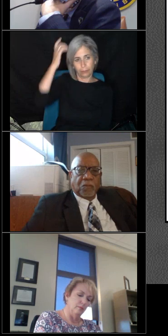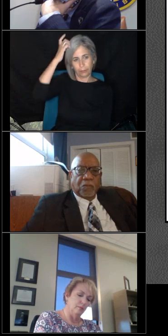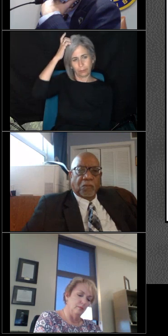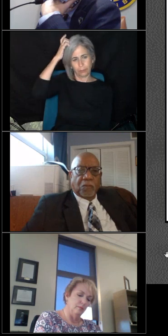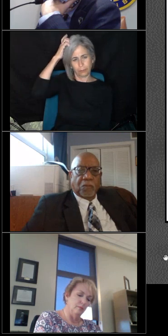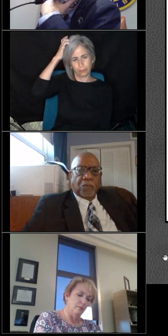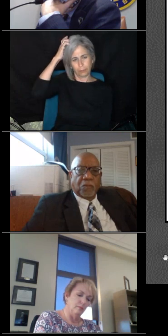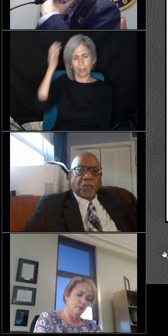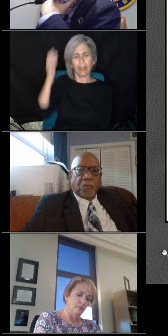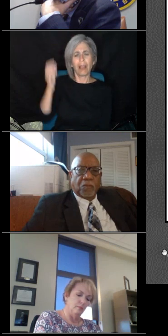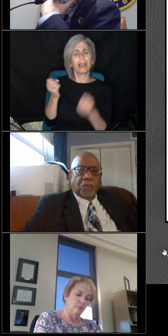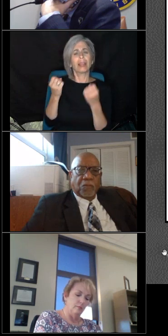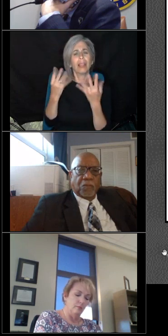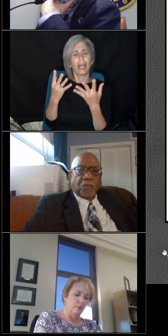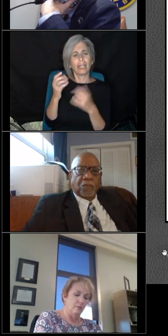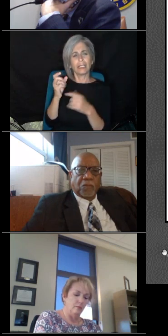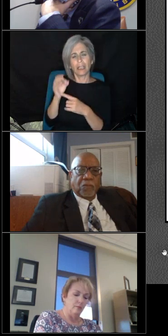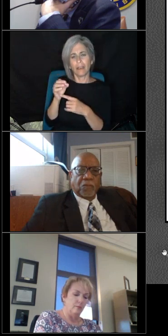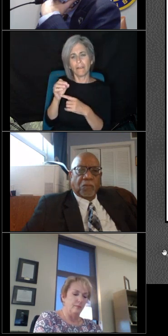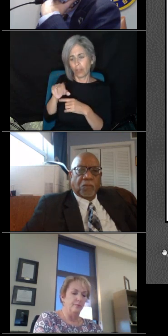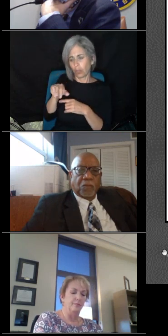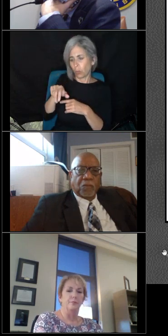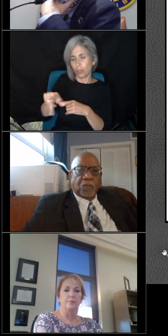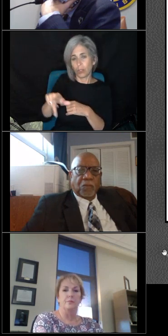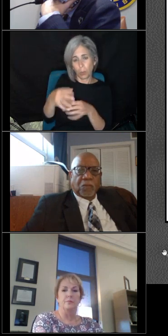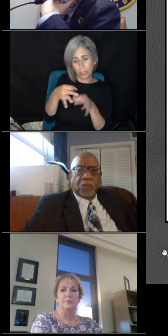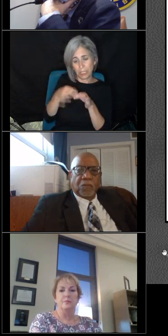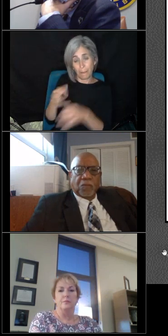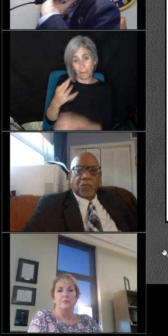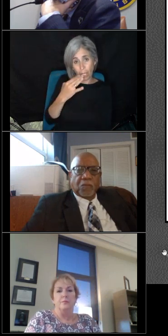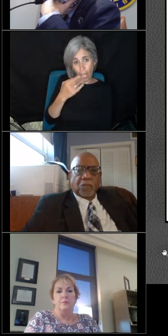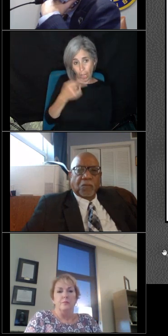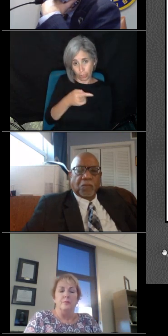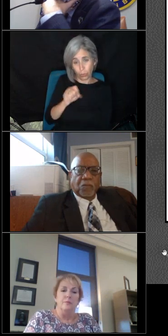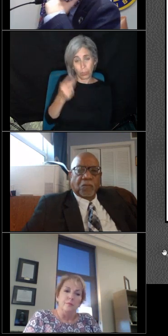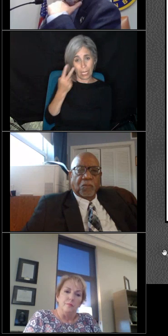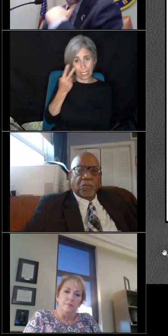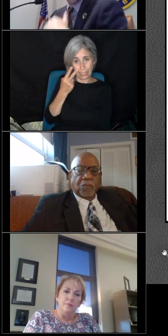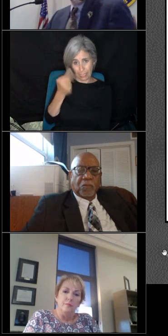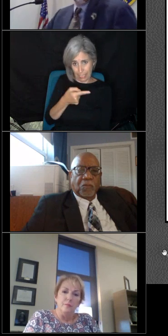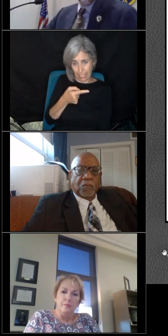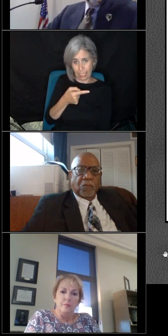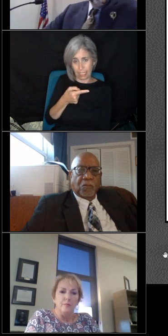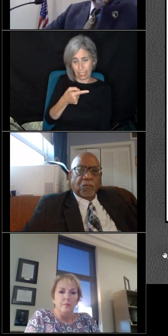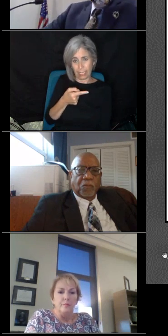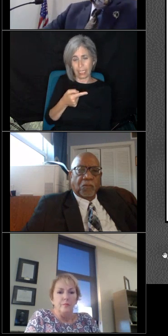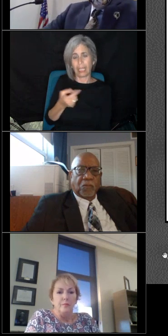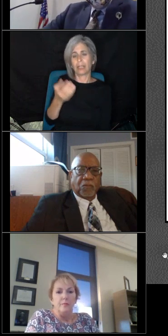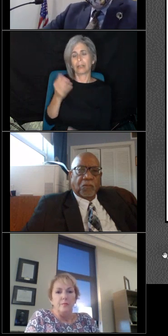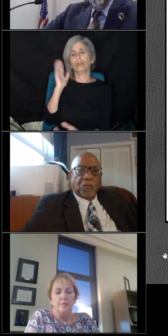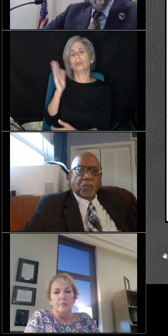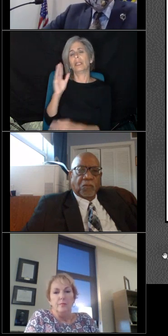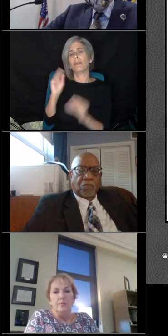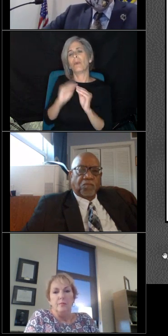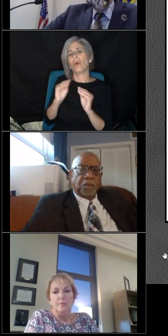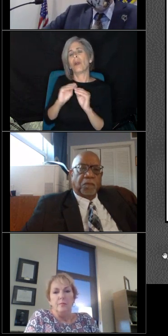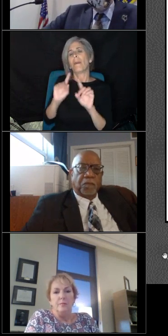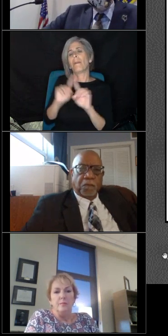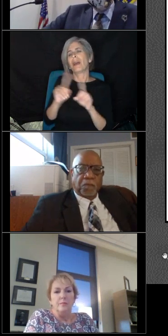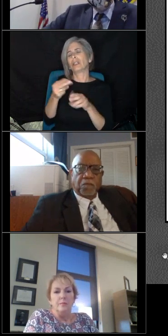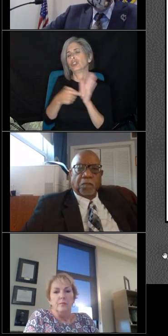There are lots of crosswalks with the simple colors. You can see here. I could have presented many more. You're just getting a few.